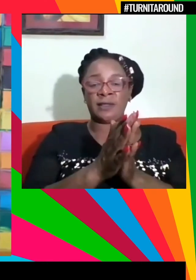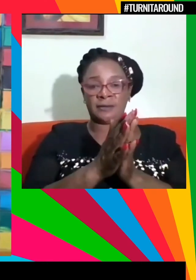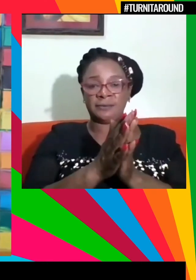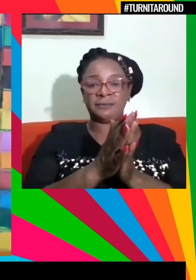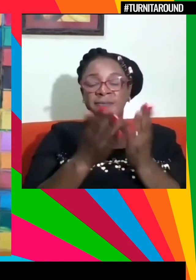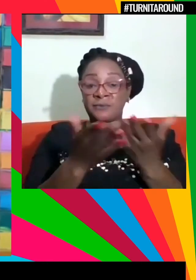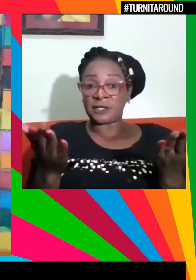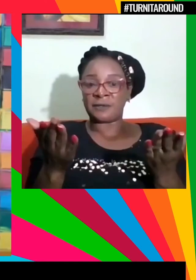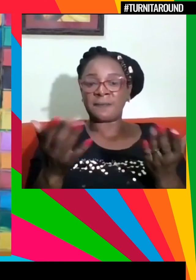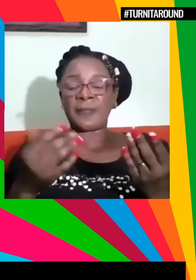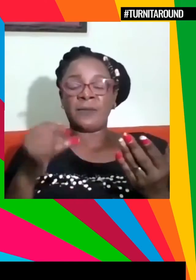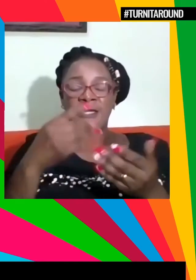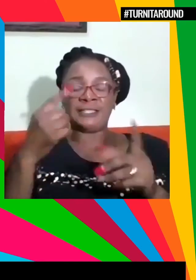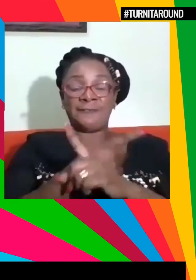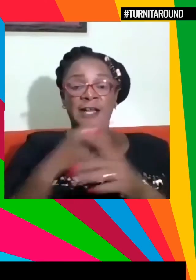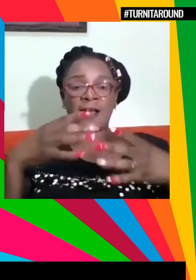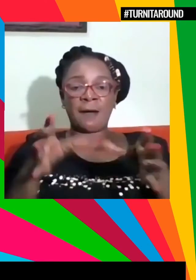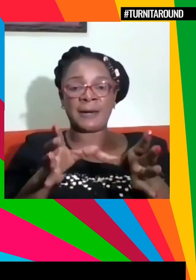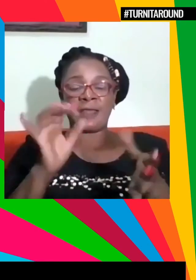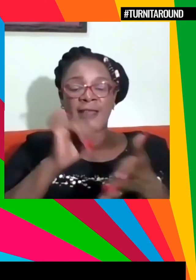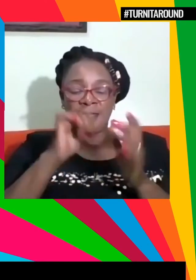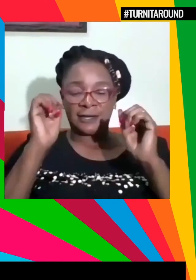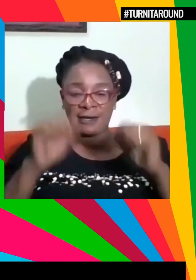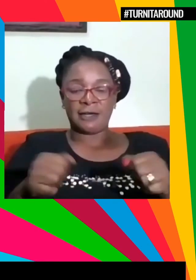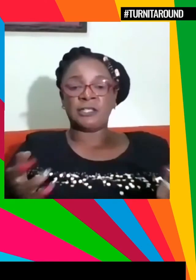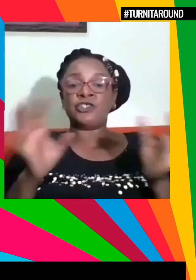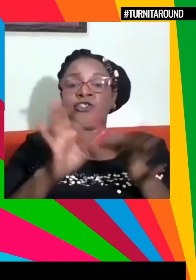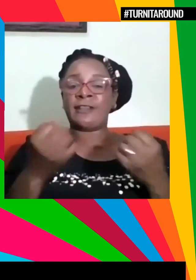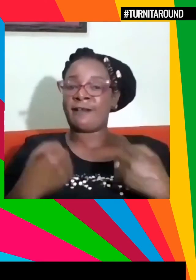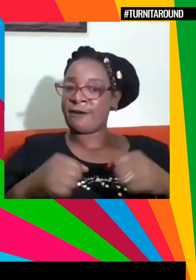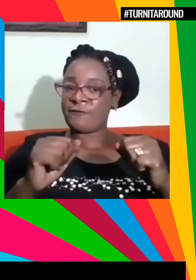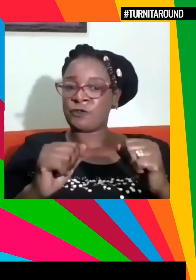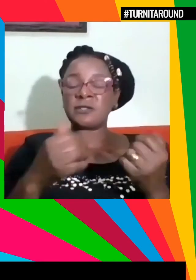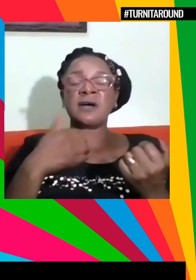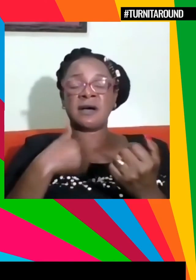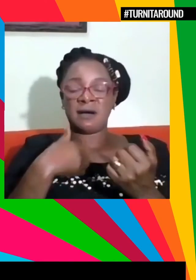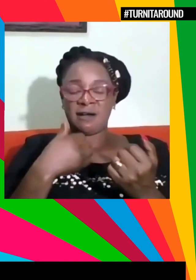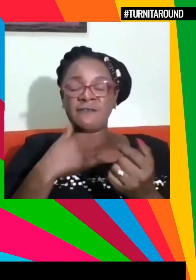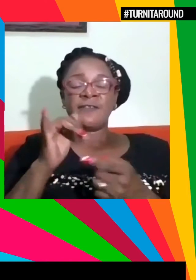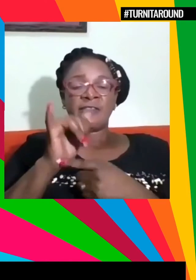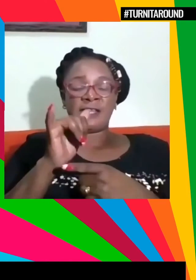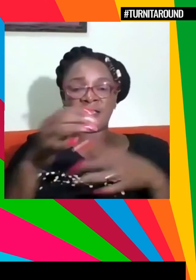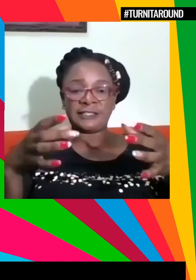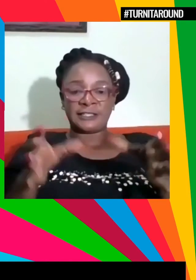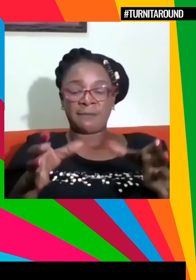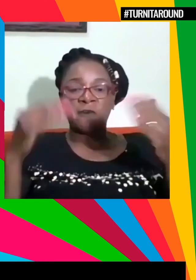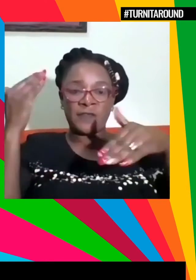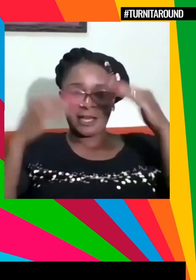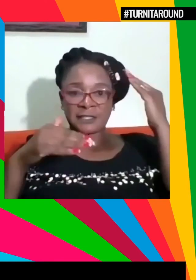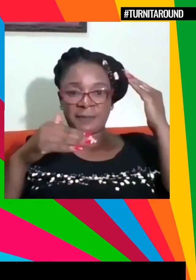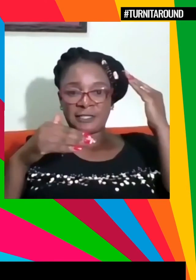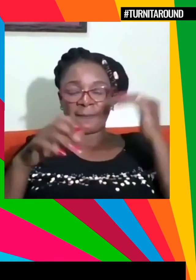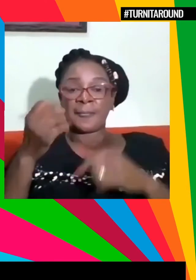and those at his company so that they could join the effort too. It, you know, it really takes this broad team of experts.